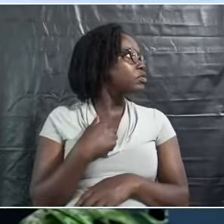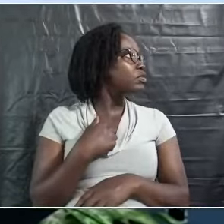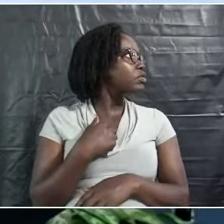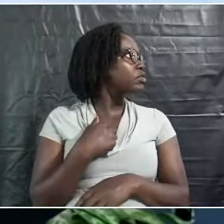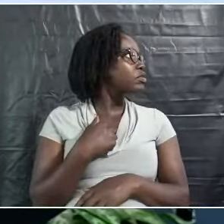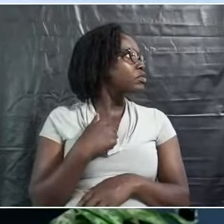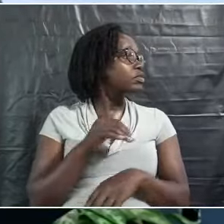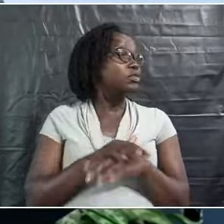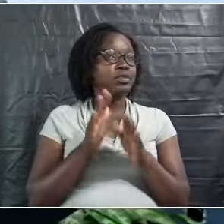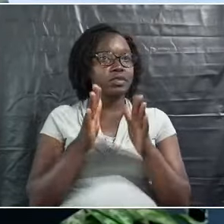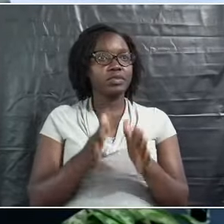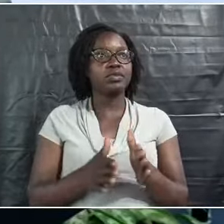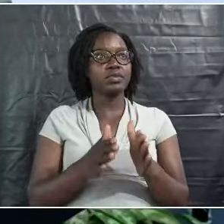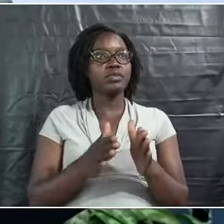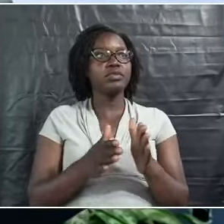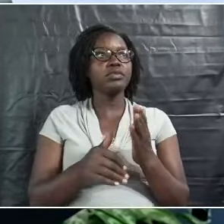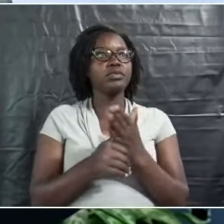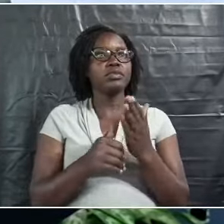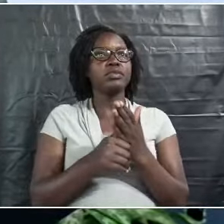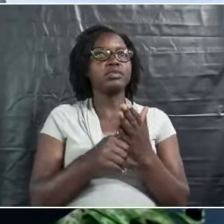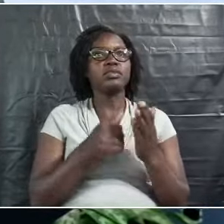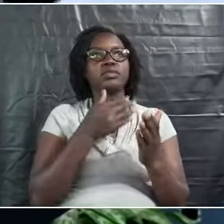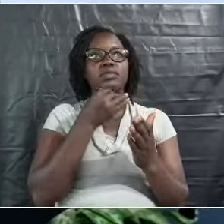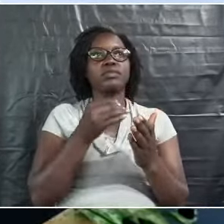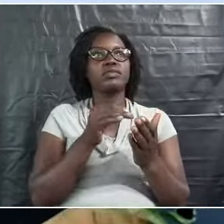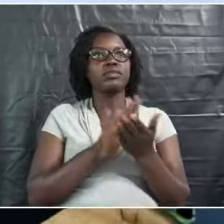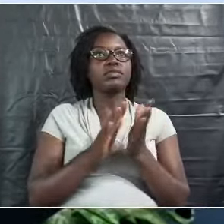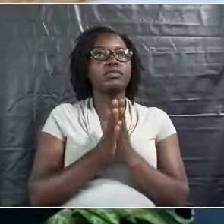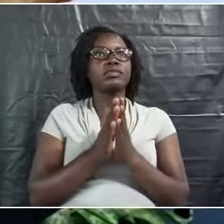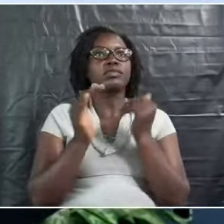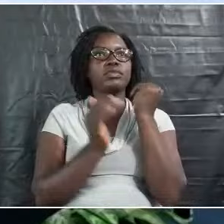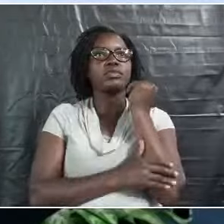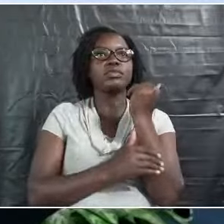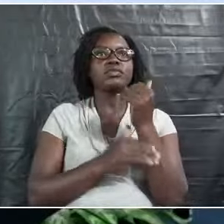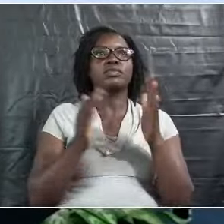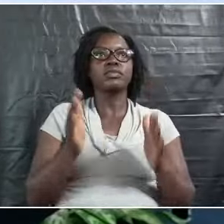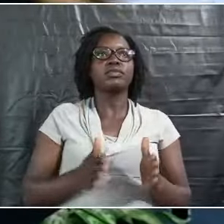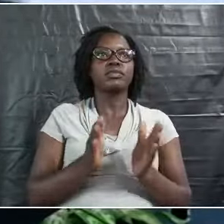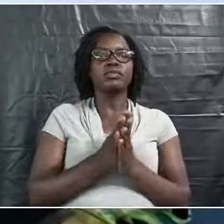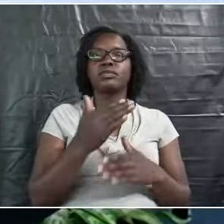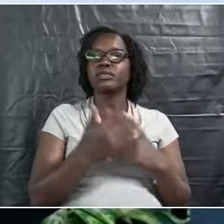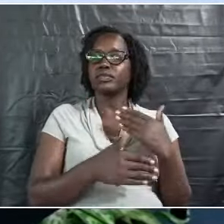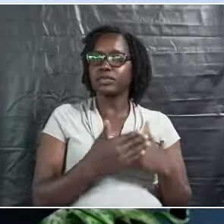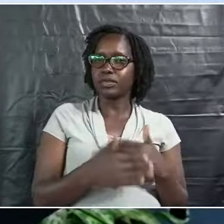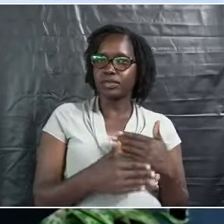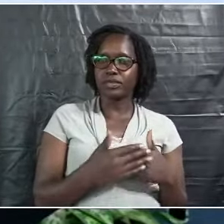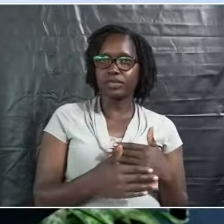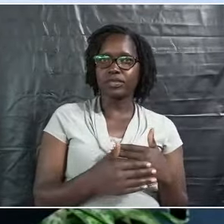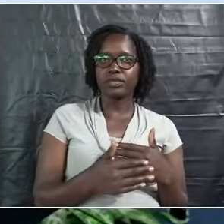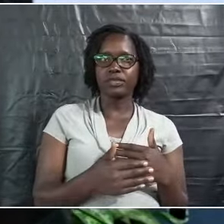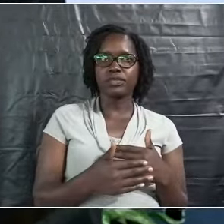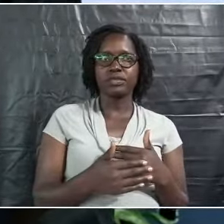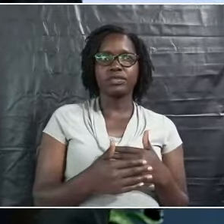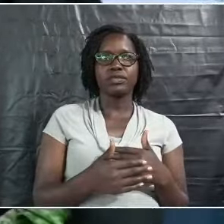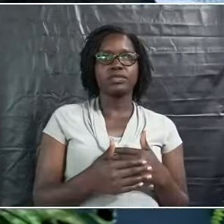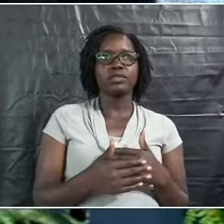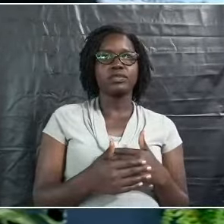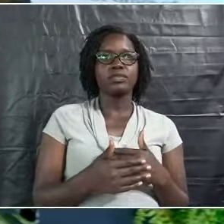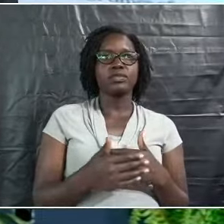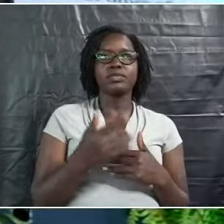who was a good person in the neighborhood now becomes a bad person in the neighborhood. God knows. He does not make mistakes.